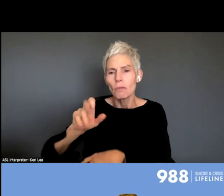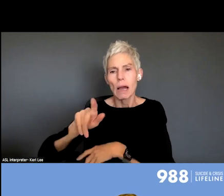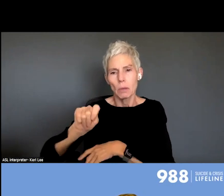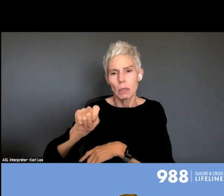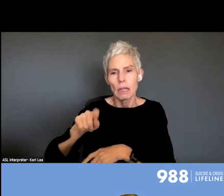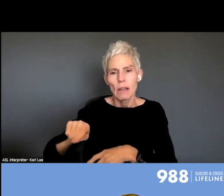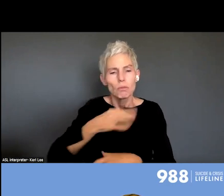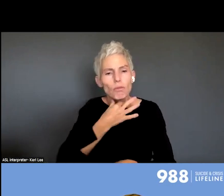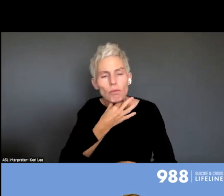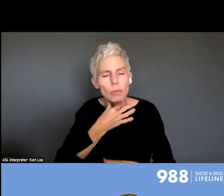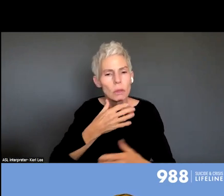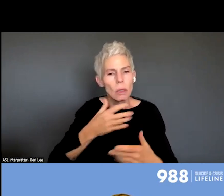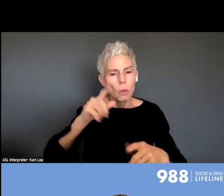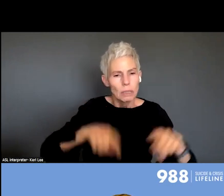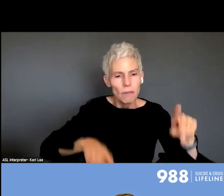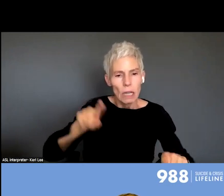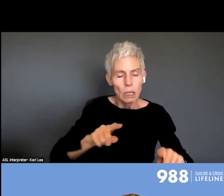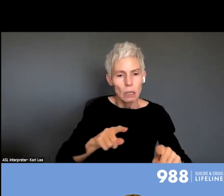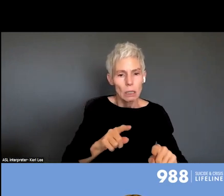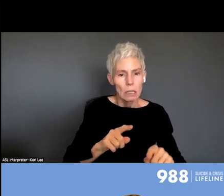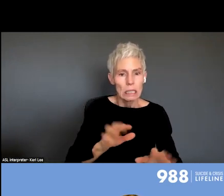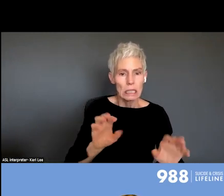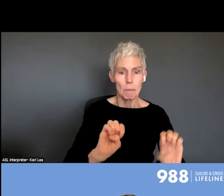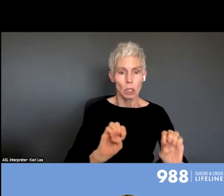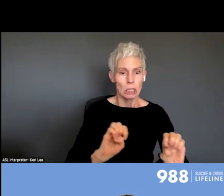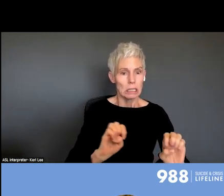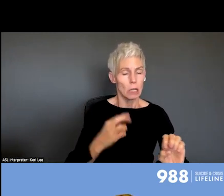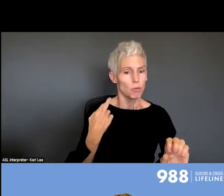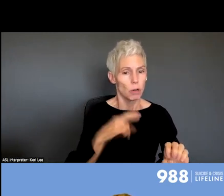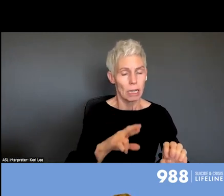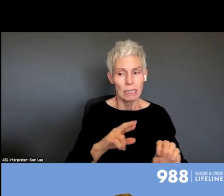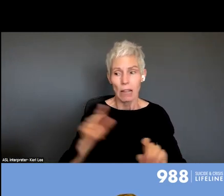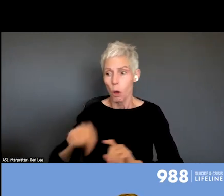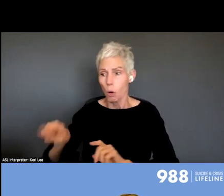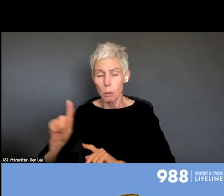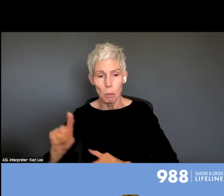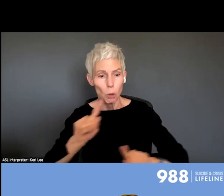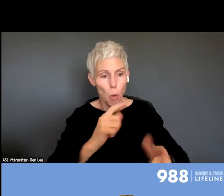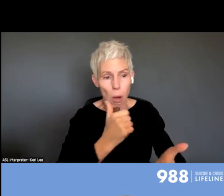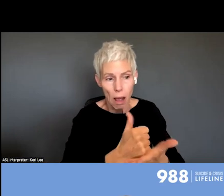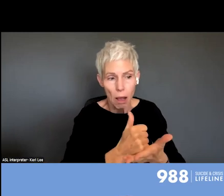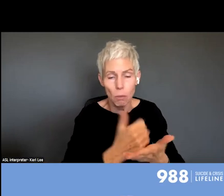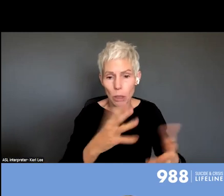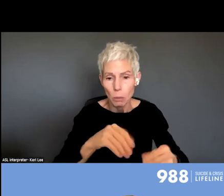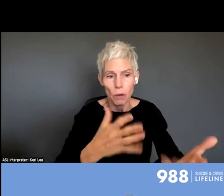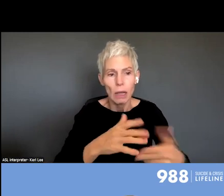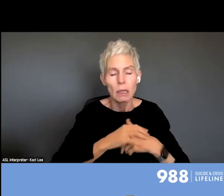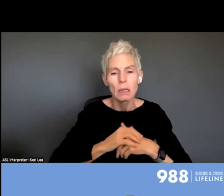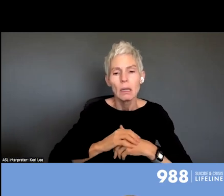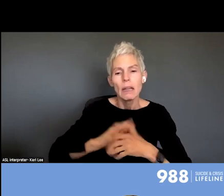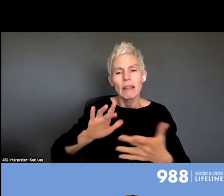variance between how imminent risk and dispatches were being provided in the network. And then this 2018